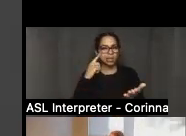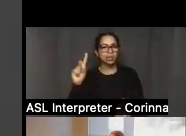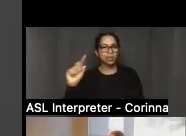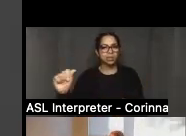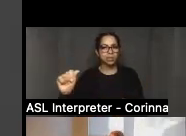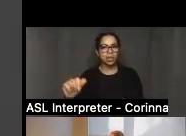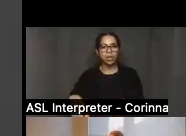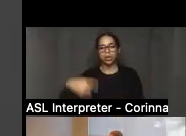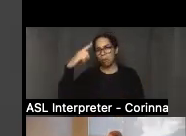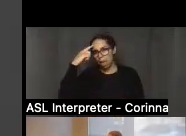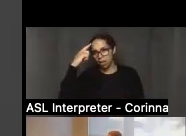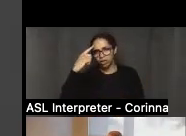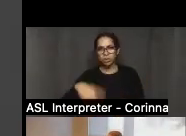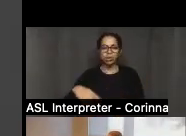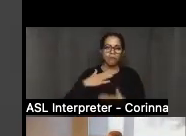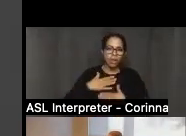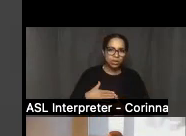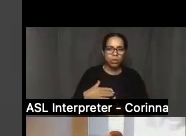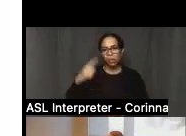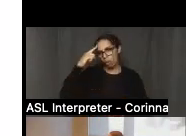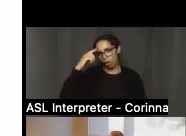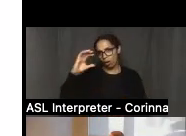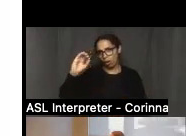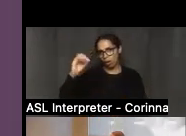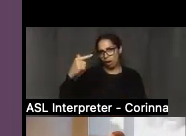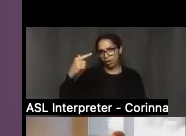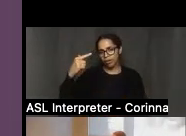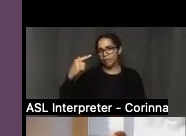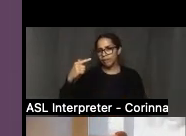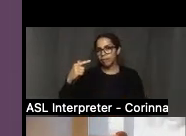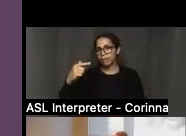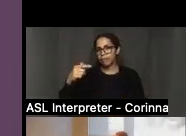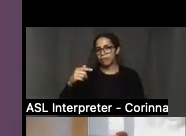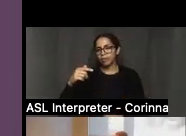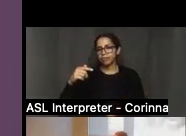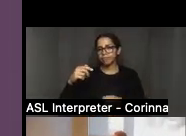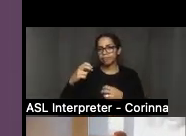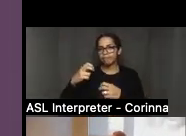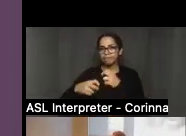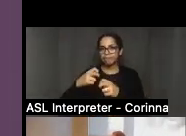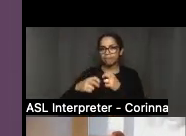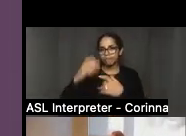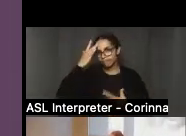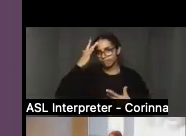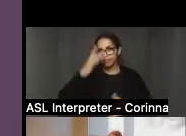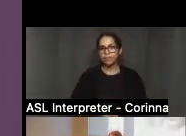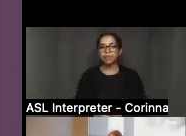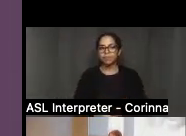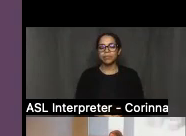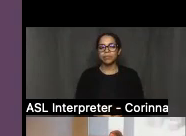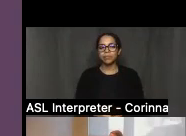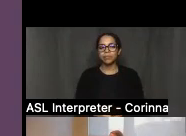or physical or cognitive condition. And when we take a closer look at the